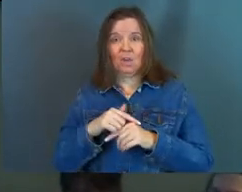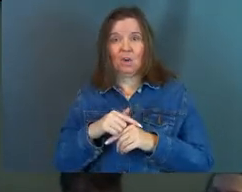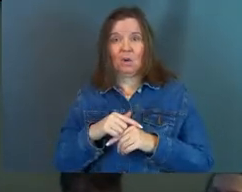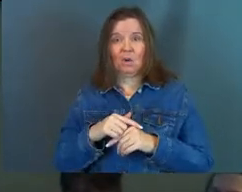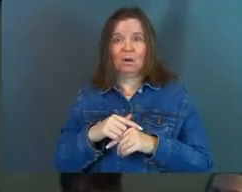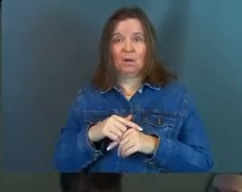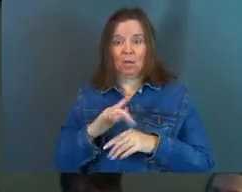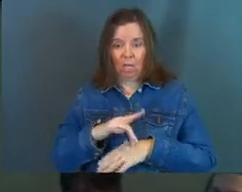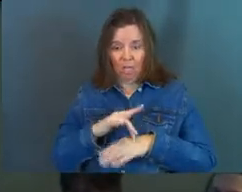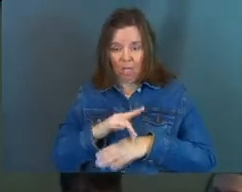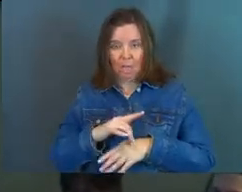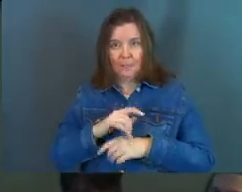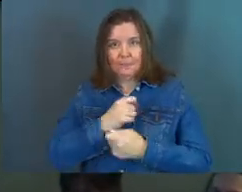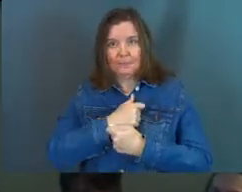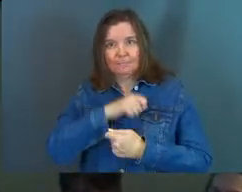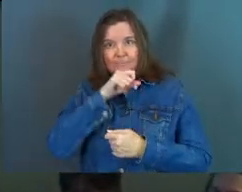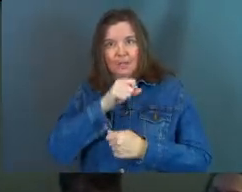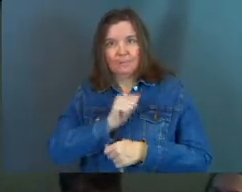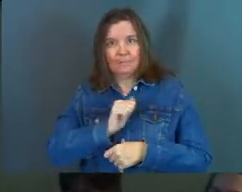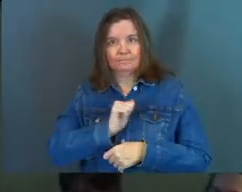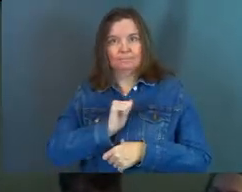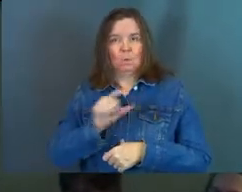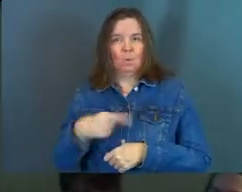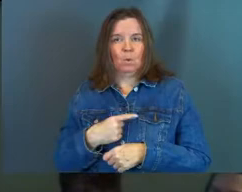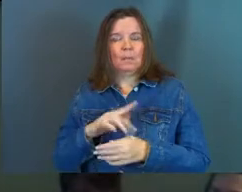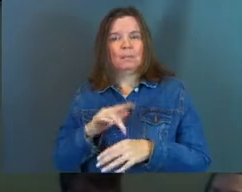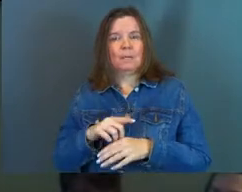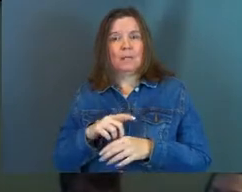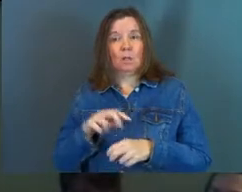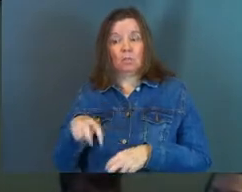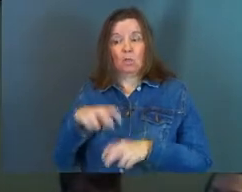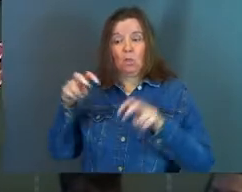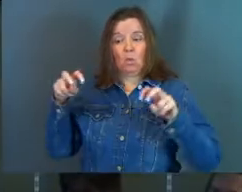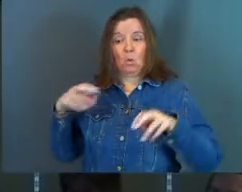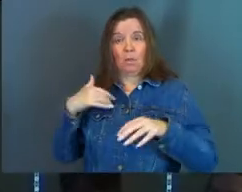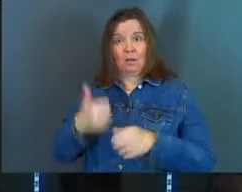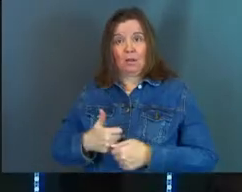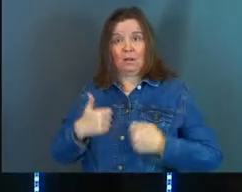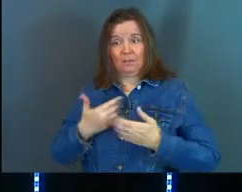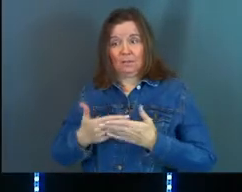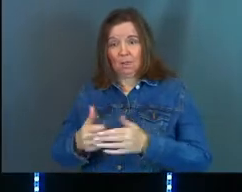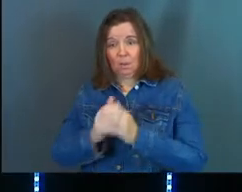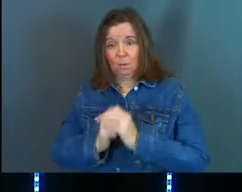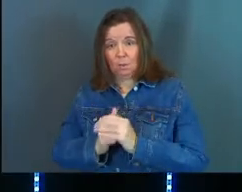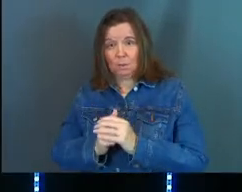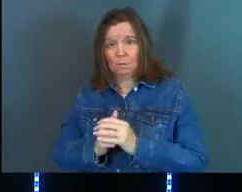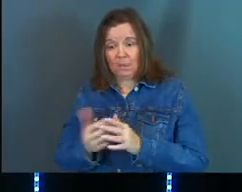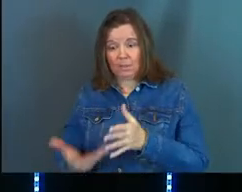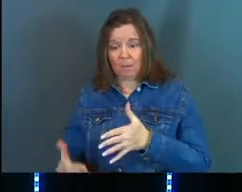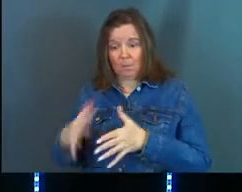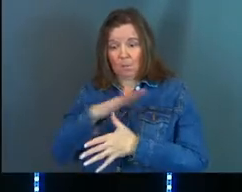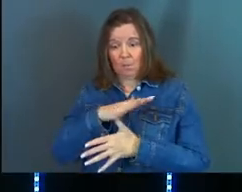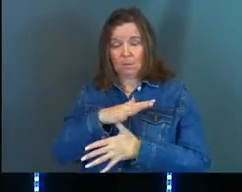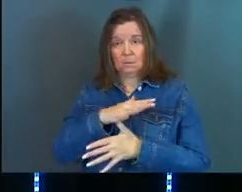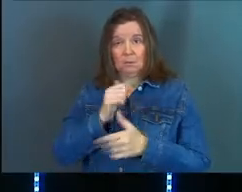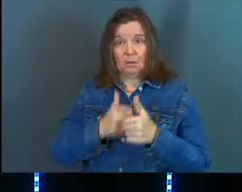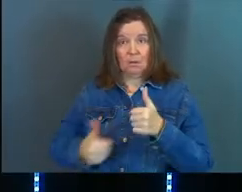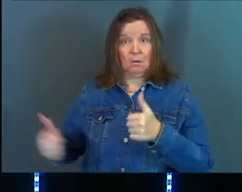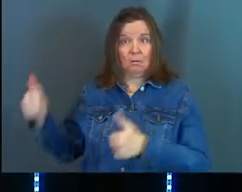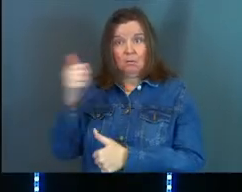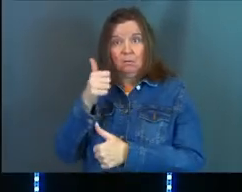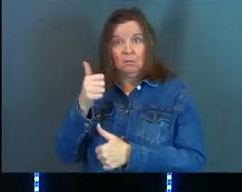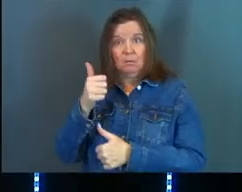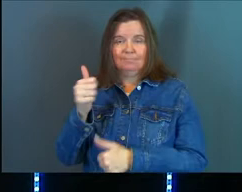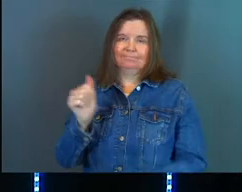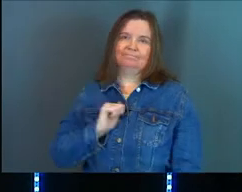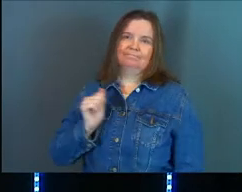an idolater. And what it means is the throne of their life, the thing that they worship and the thing that they prioritize above all